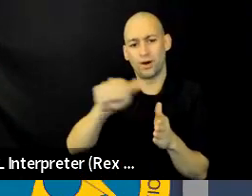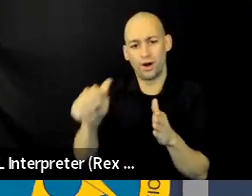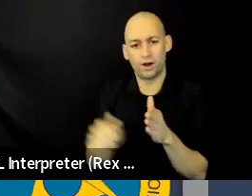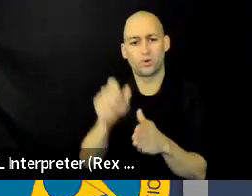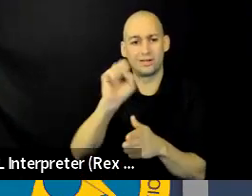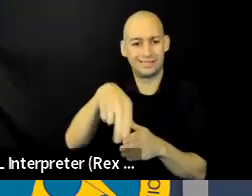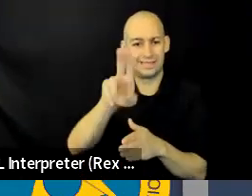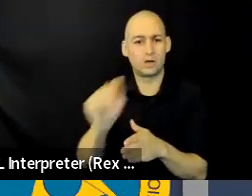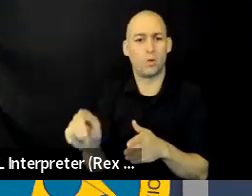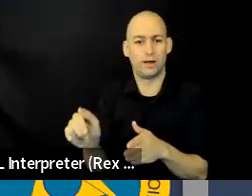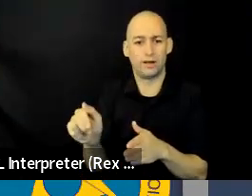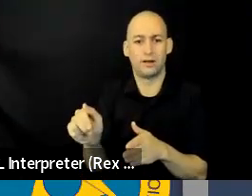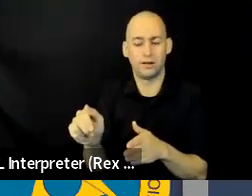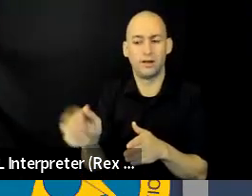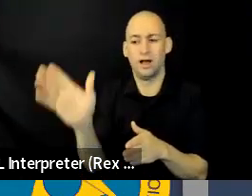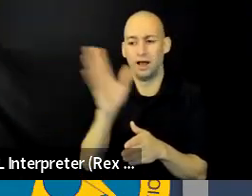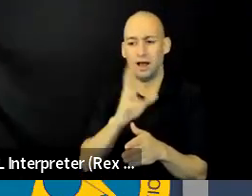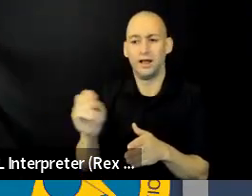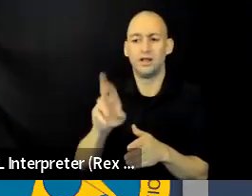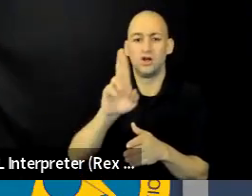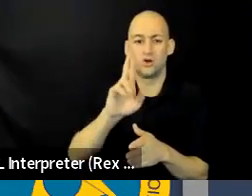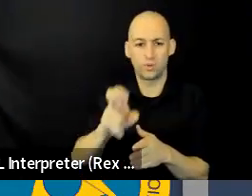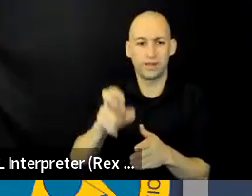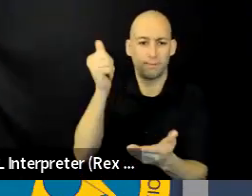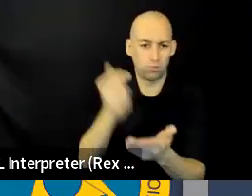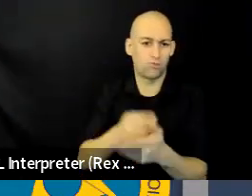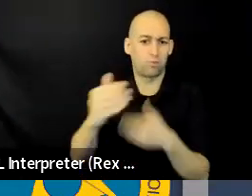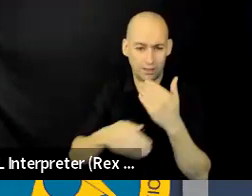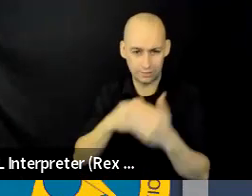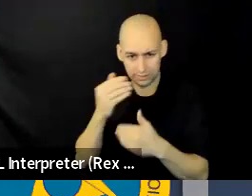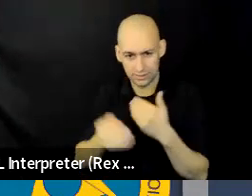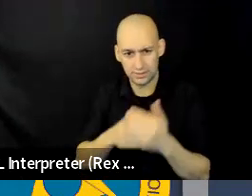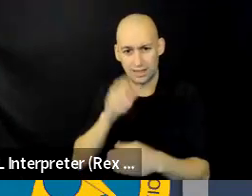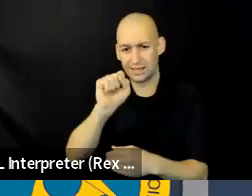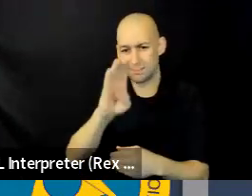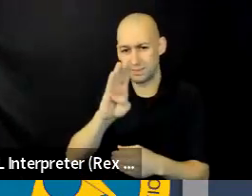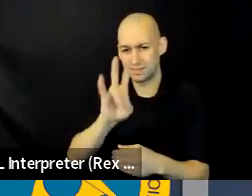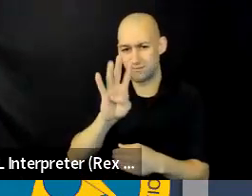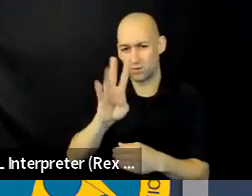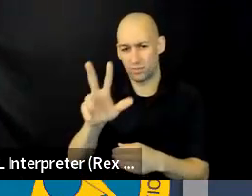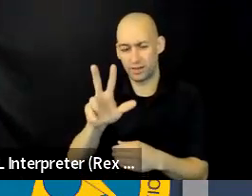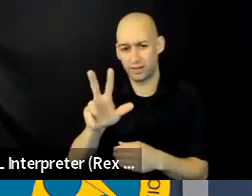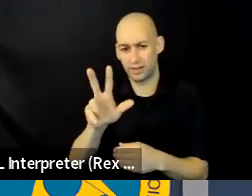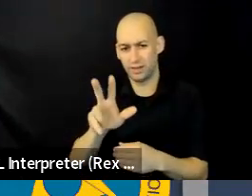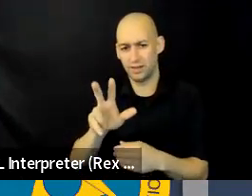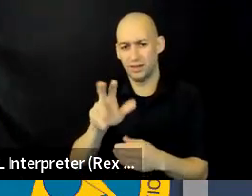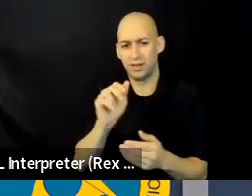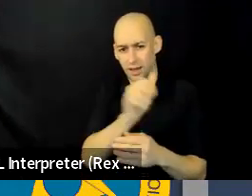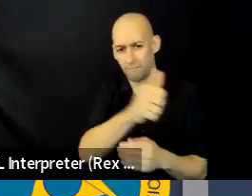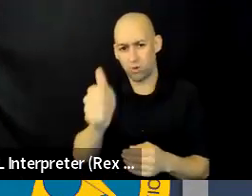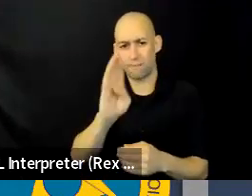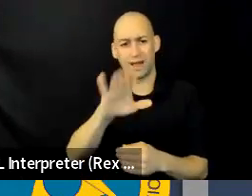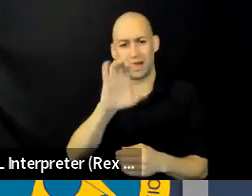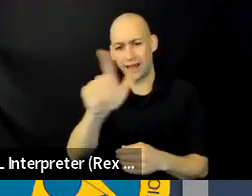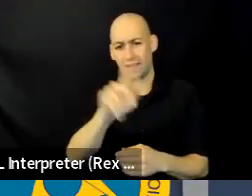CEQA and this revalidation process. SB 743 was implemented by Caltrans.